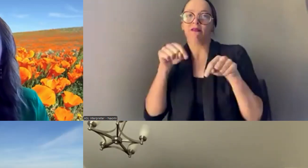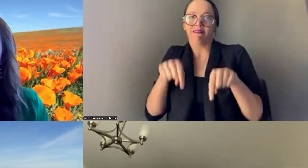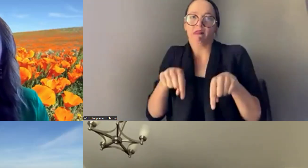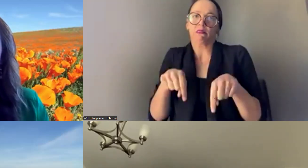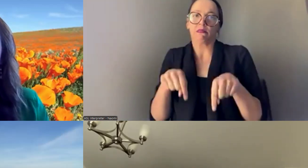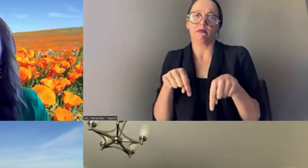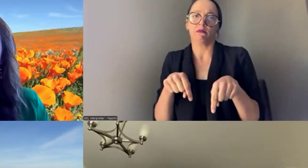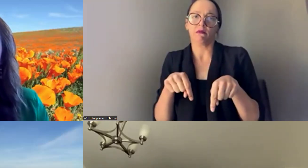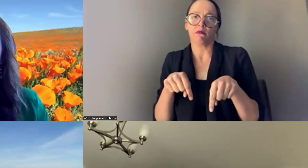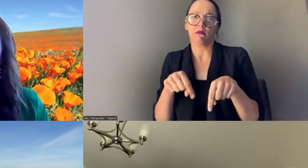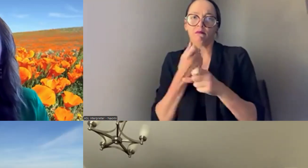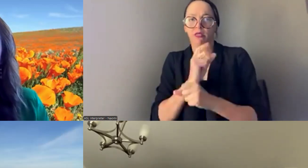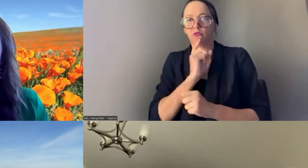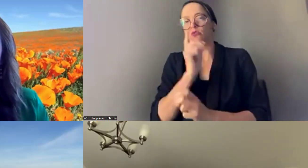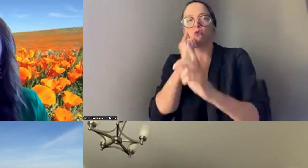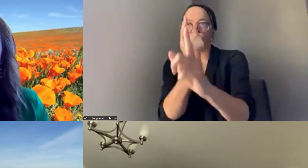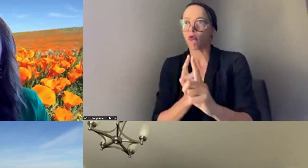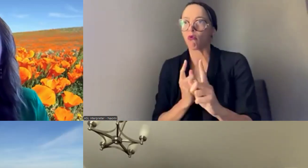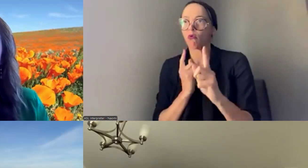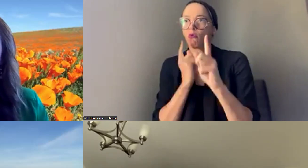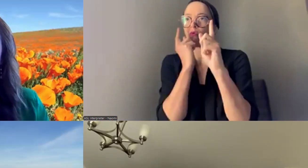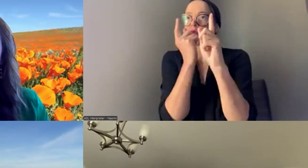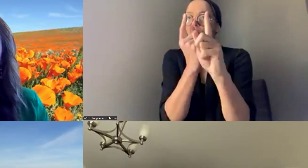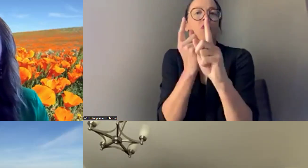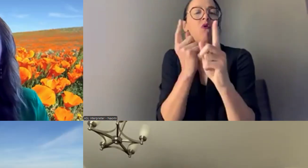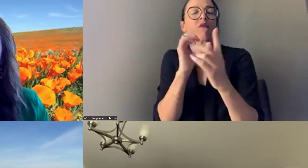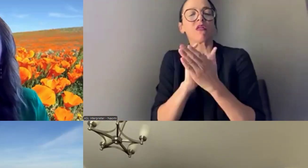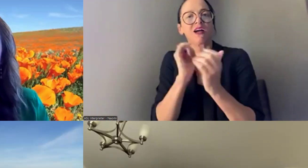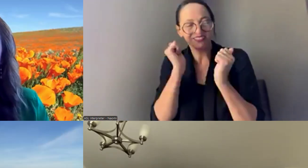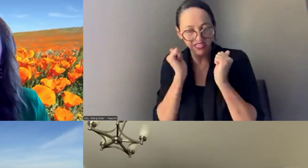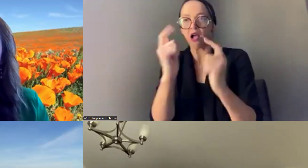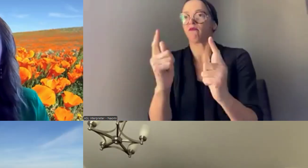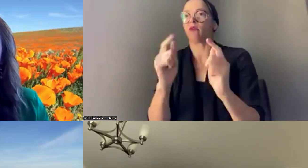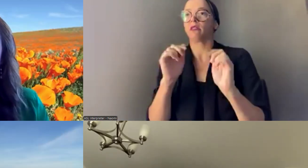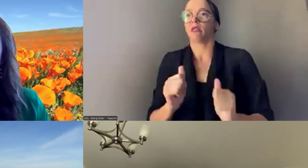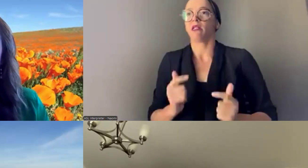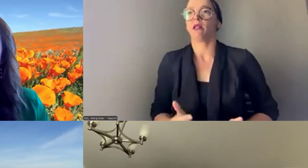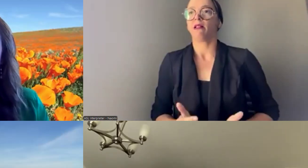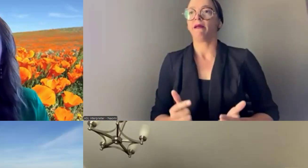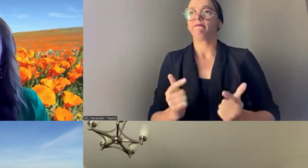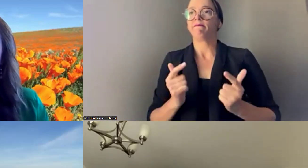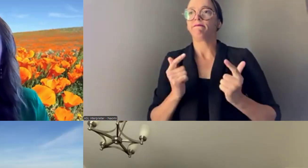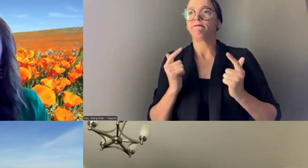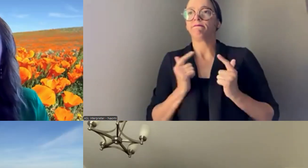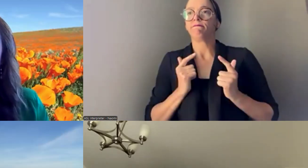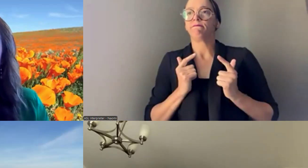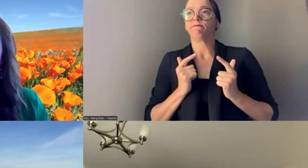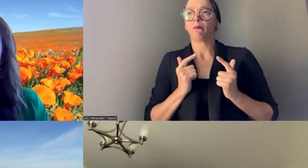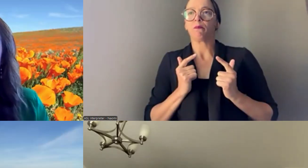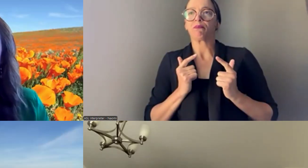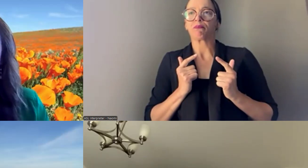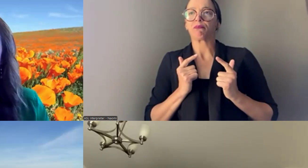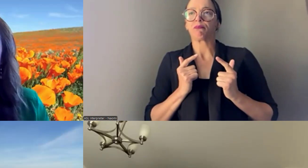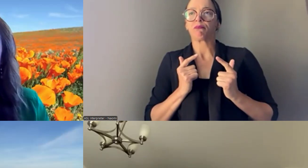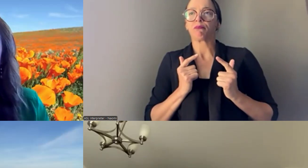that everyone should be able to live their life just like those without disabilities.